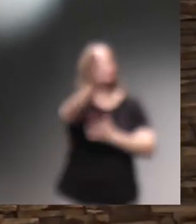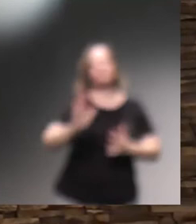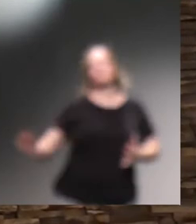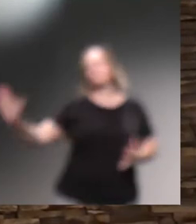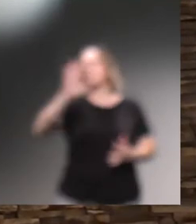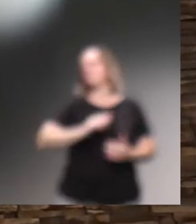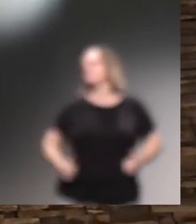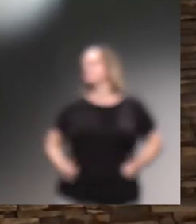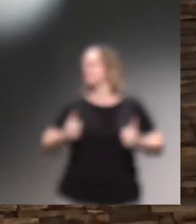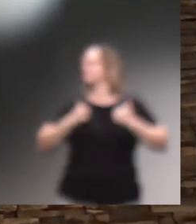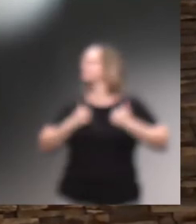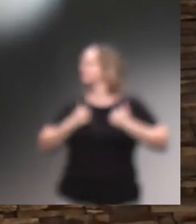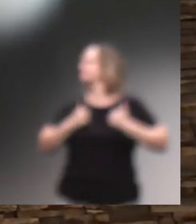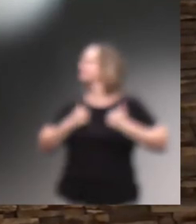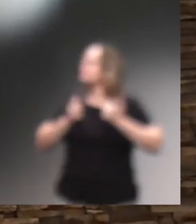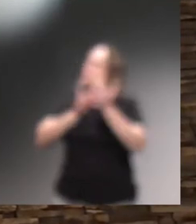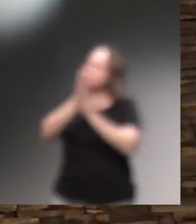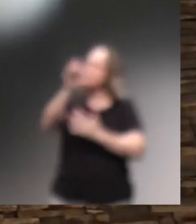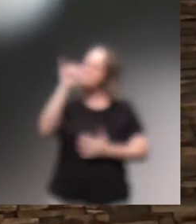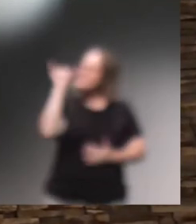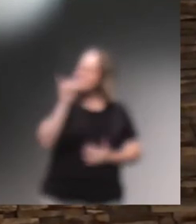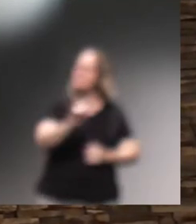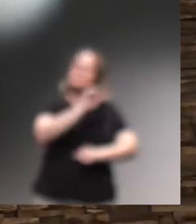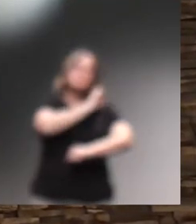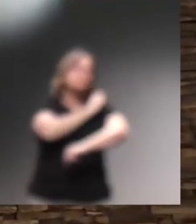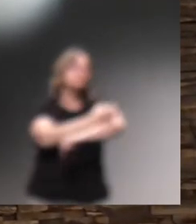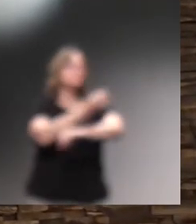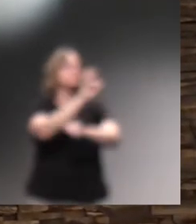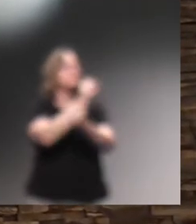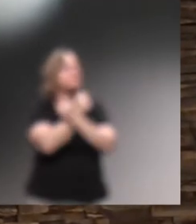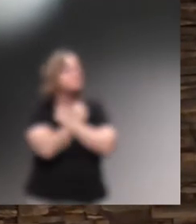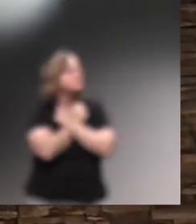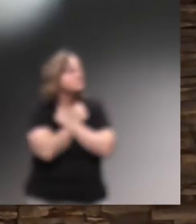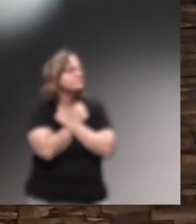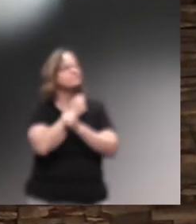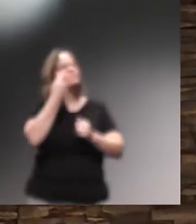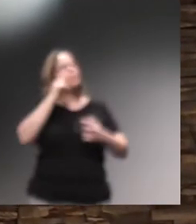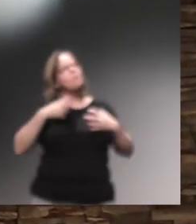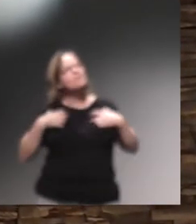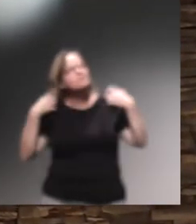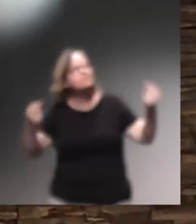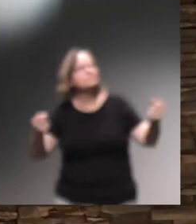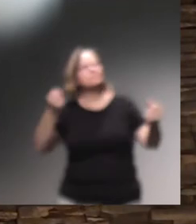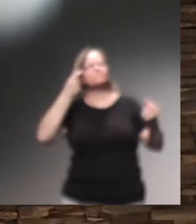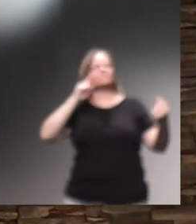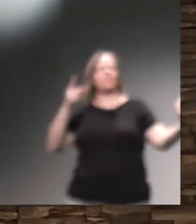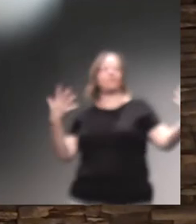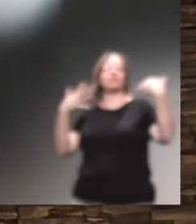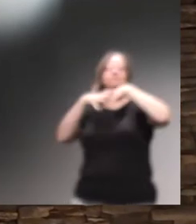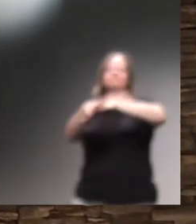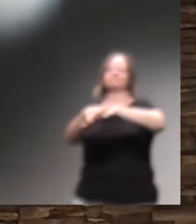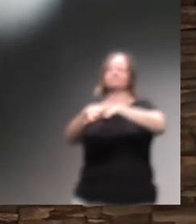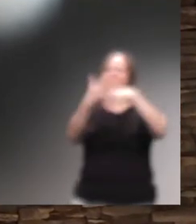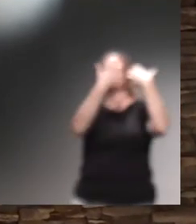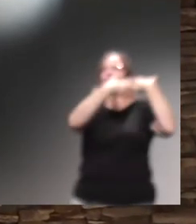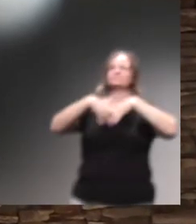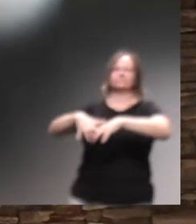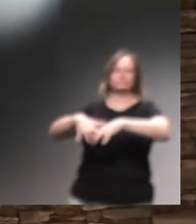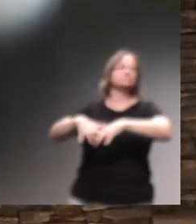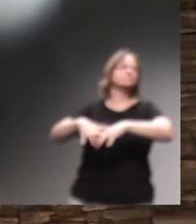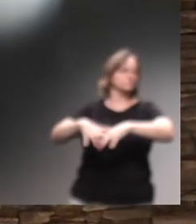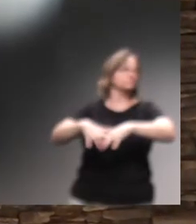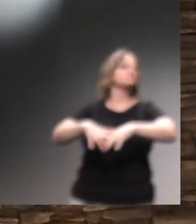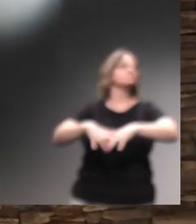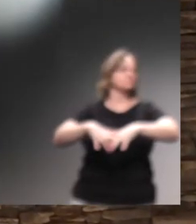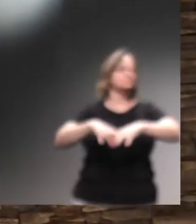that presence of love, that healing, harmonizing presence of love. It's about going from that place where